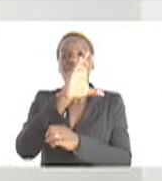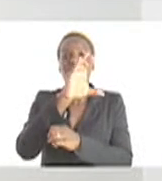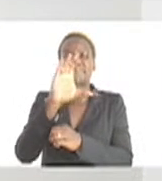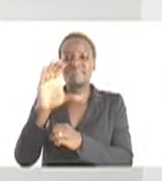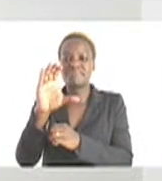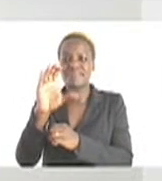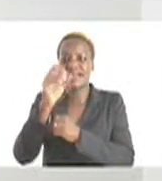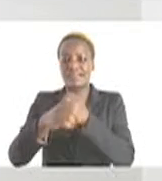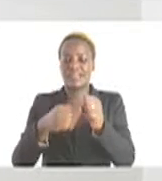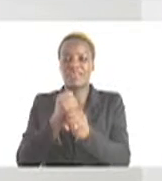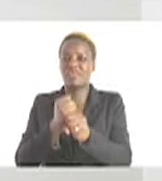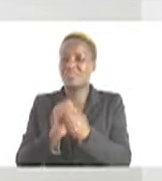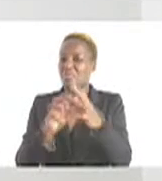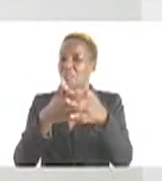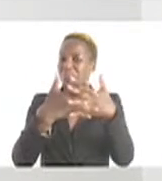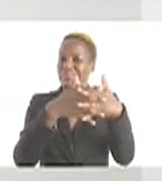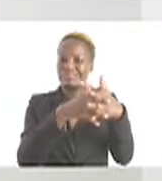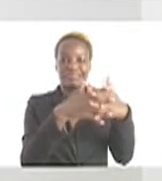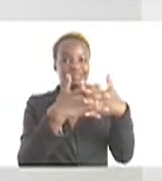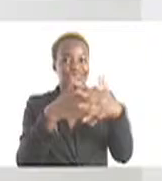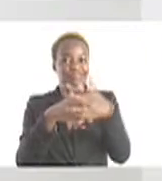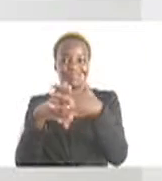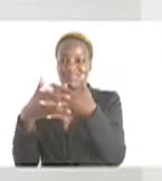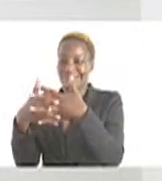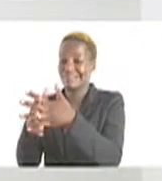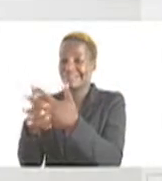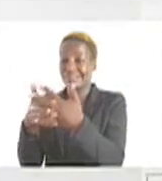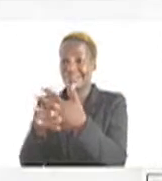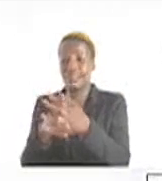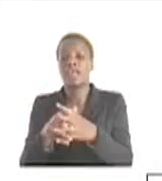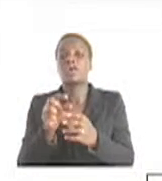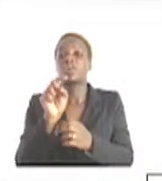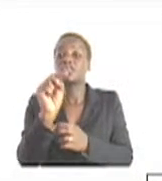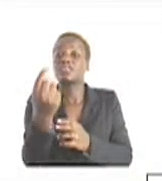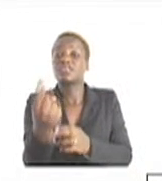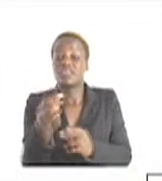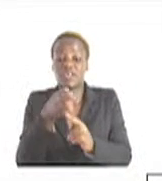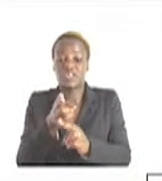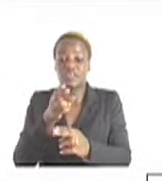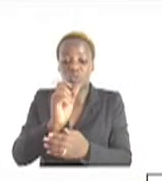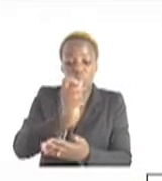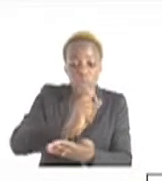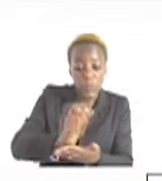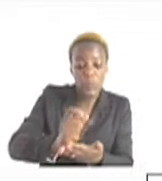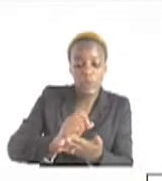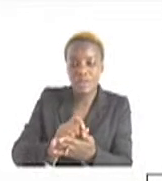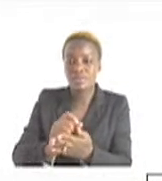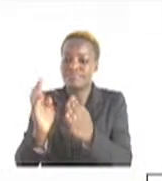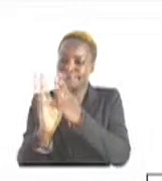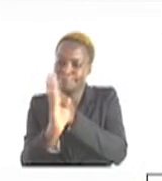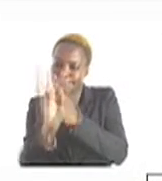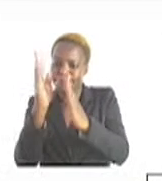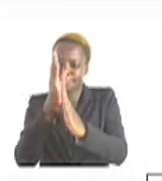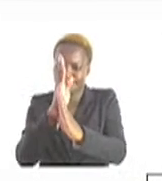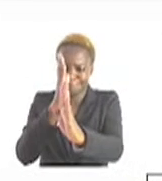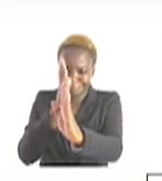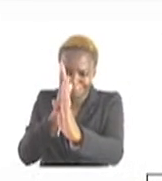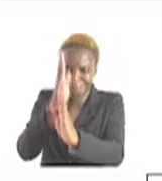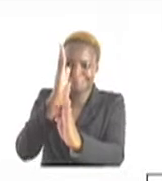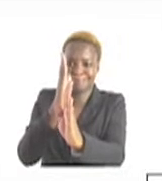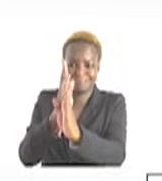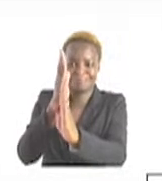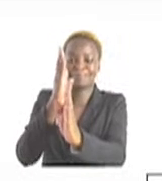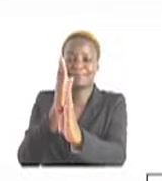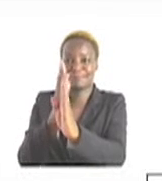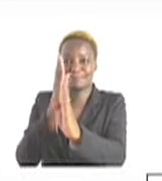are not in order. But as you are going to answer the questions, you have to arrange the months accordingly. I